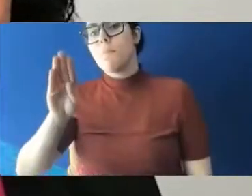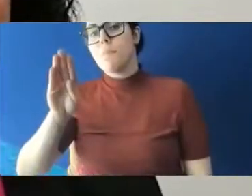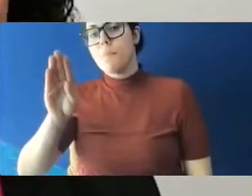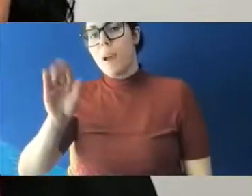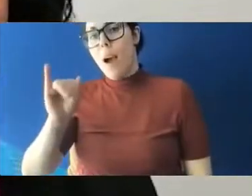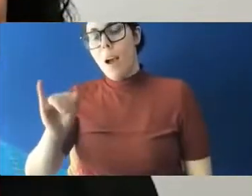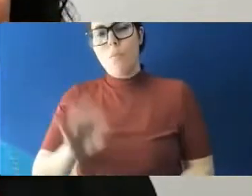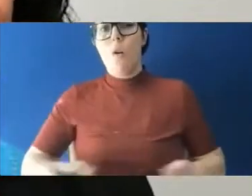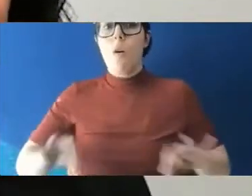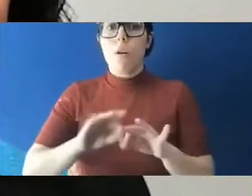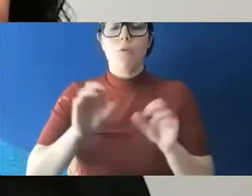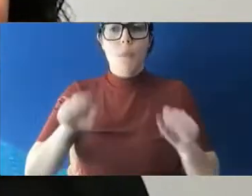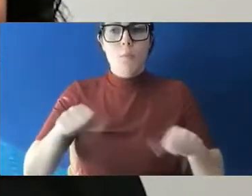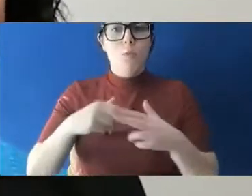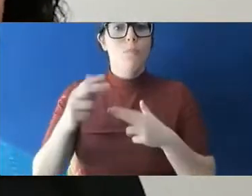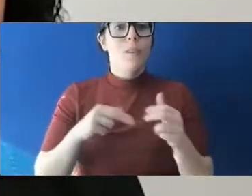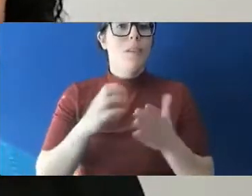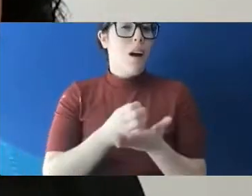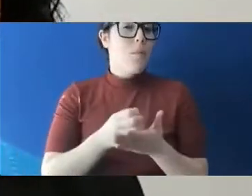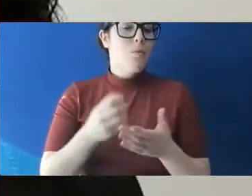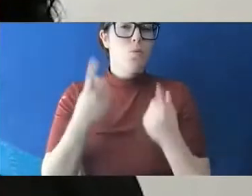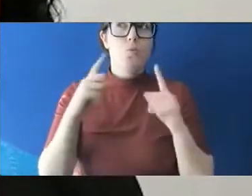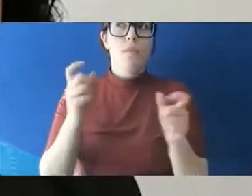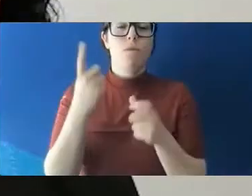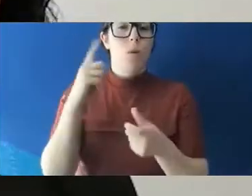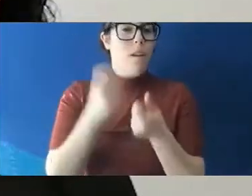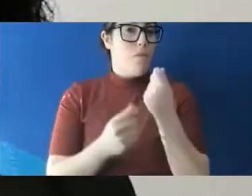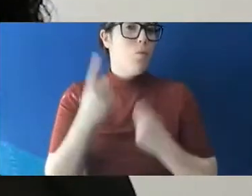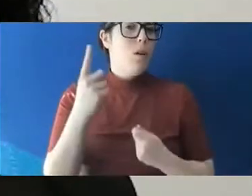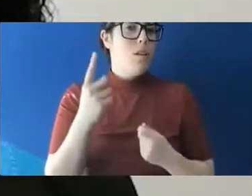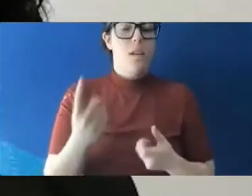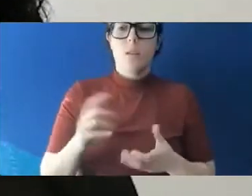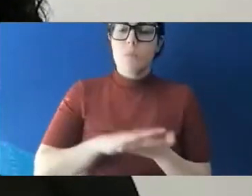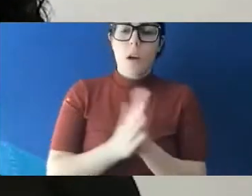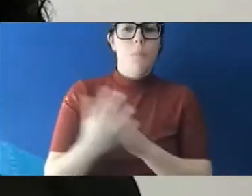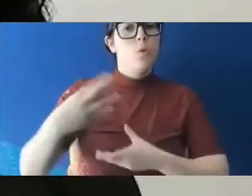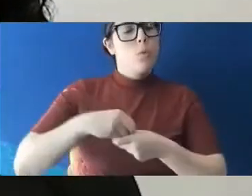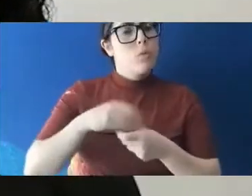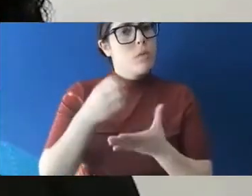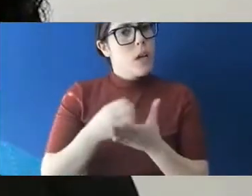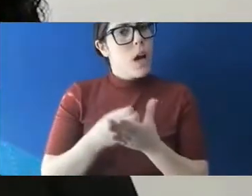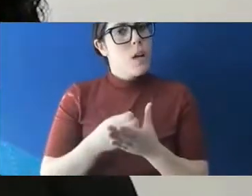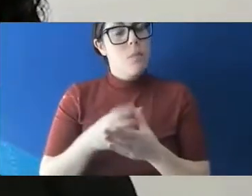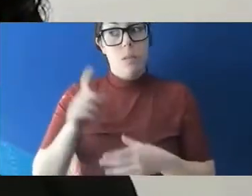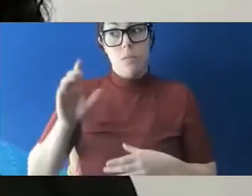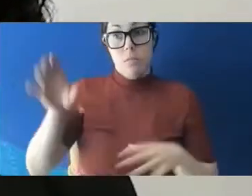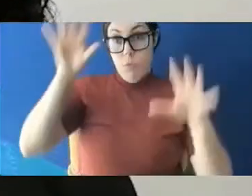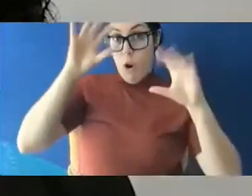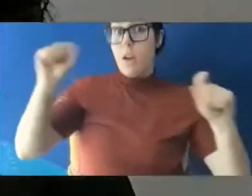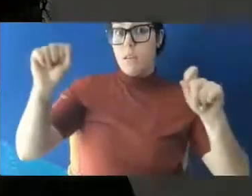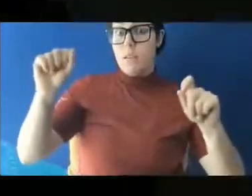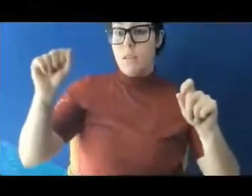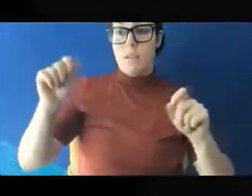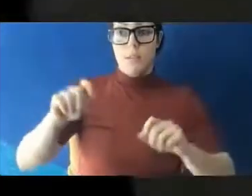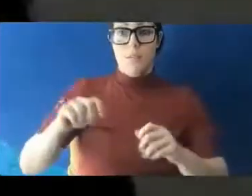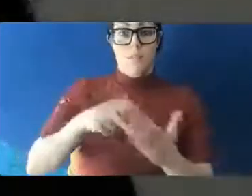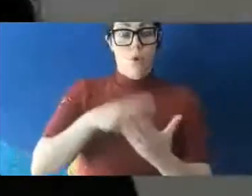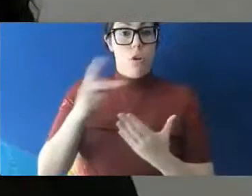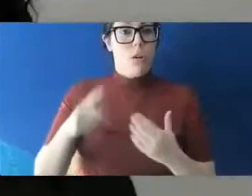an inclusive economy that works for everyone, an inclusive economy that's been envisioned by the administration's Build Back Better